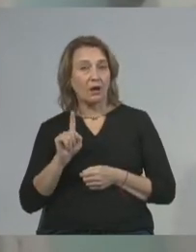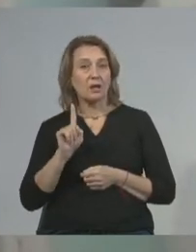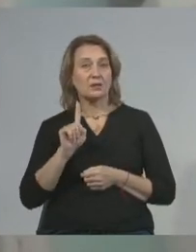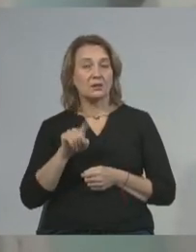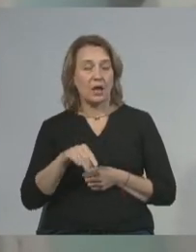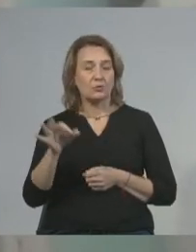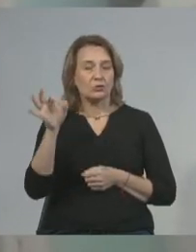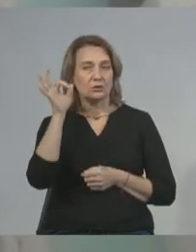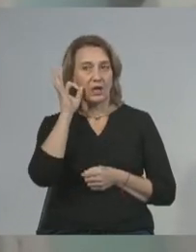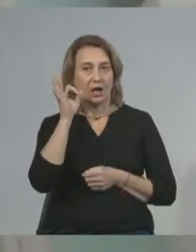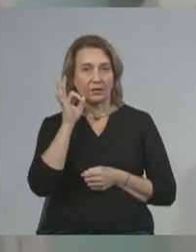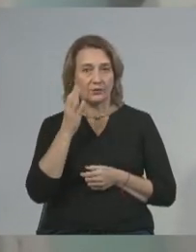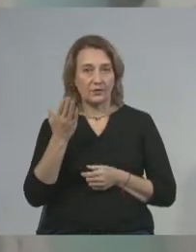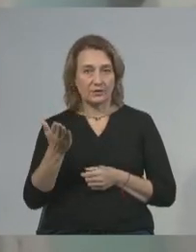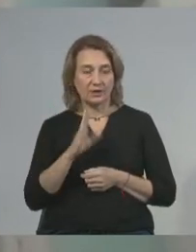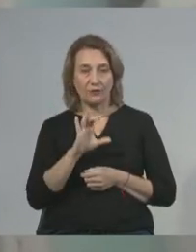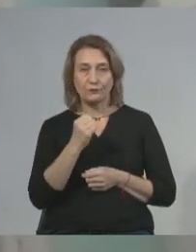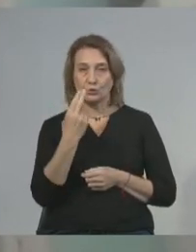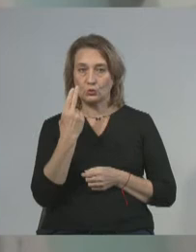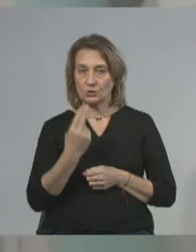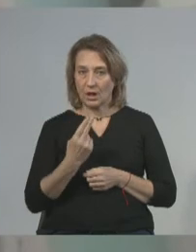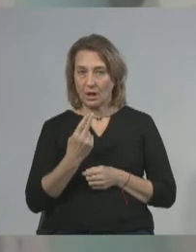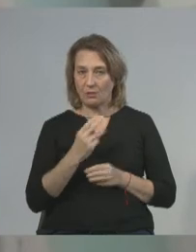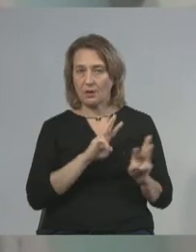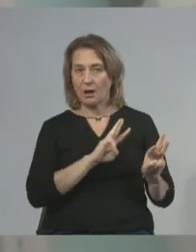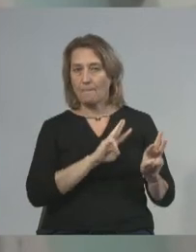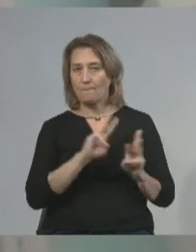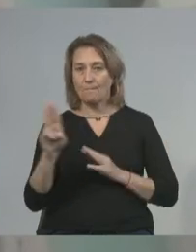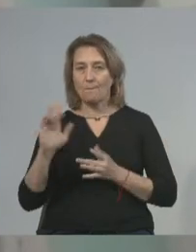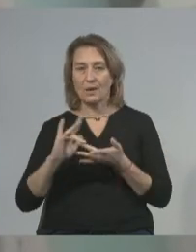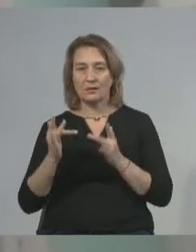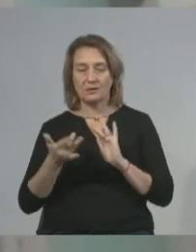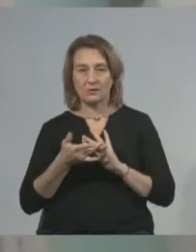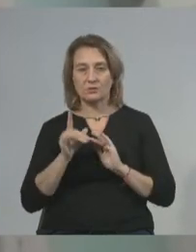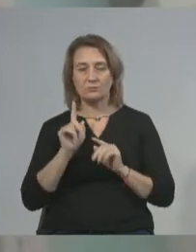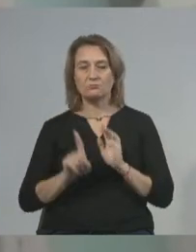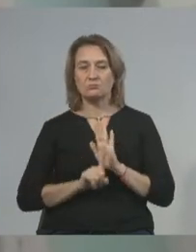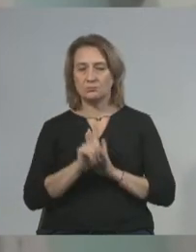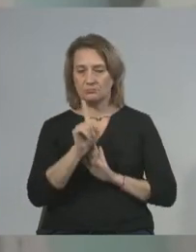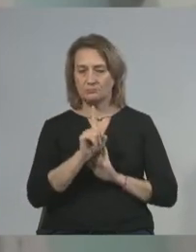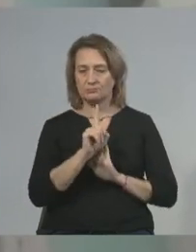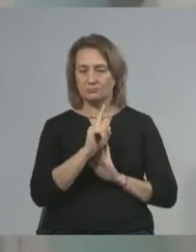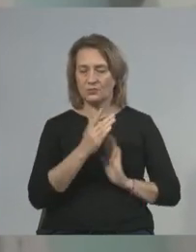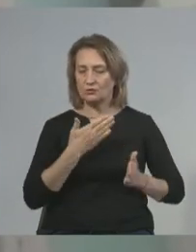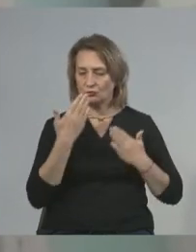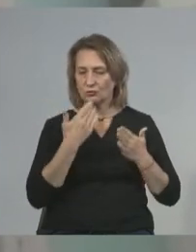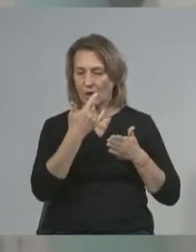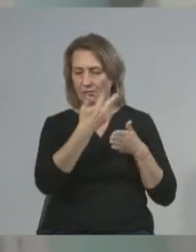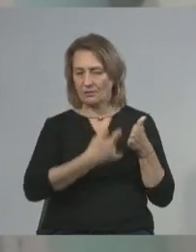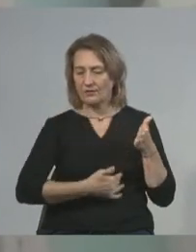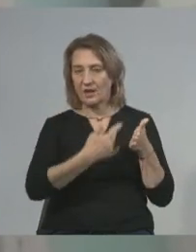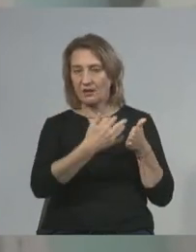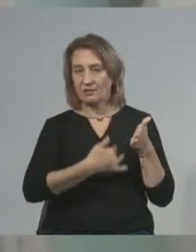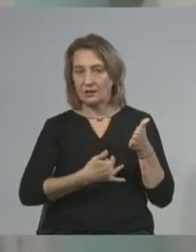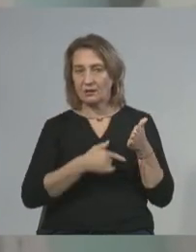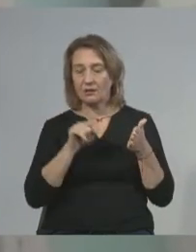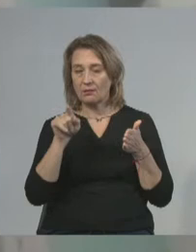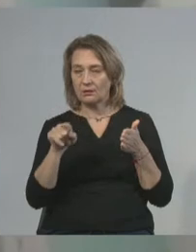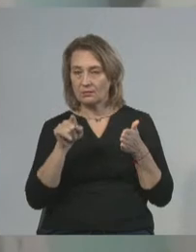started analyzing tweets but it's the it's not just ukraine that also the netherlands was specifically